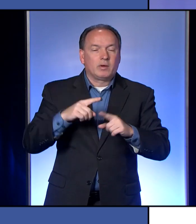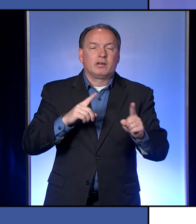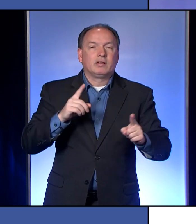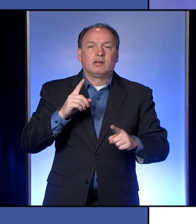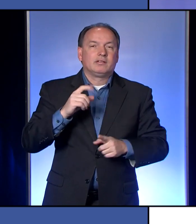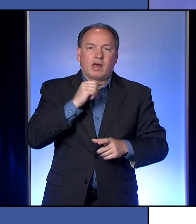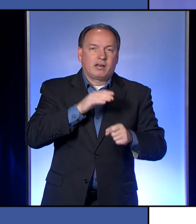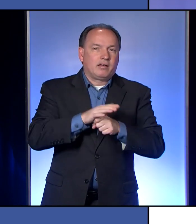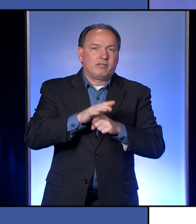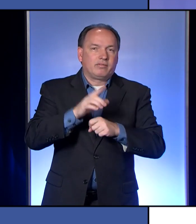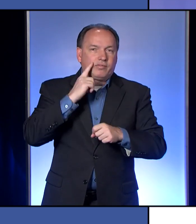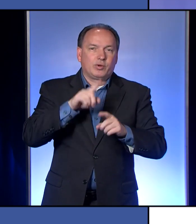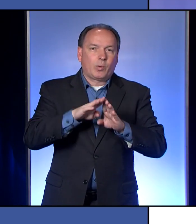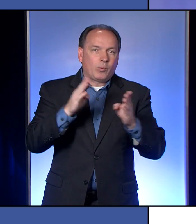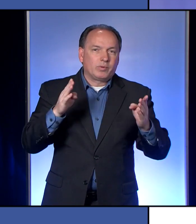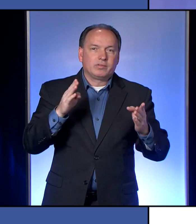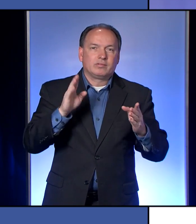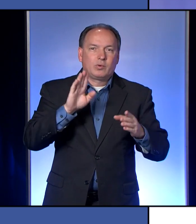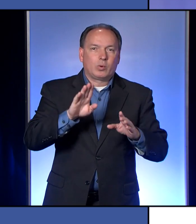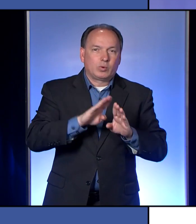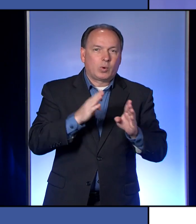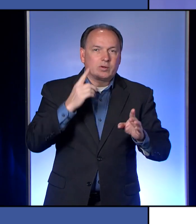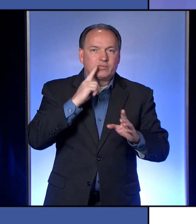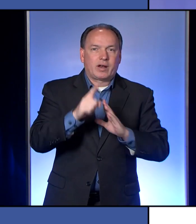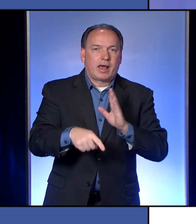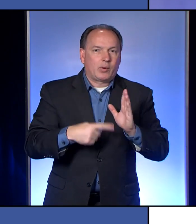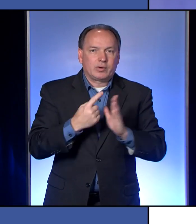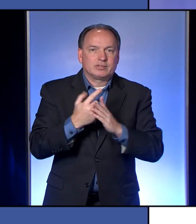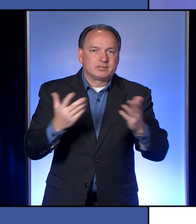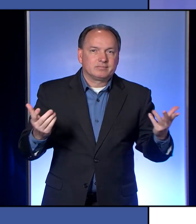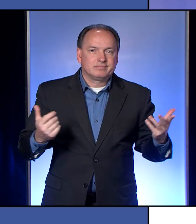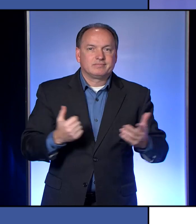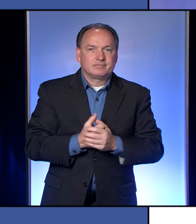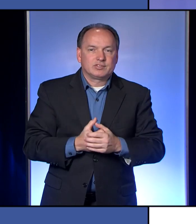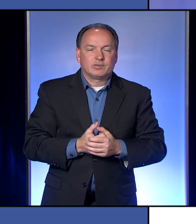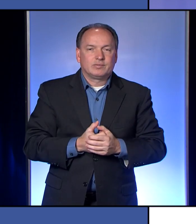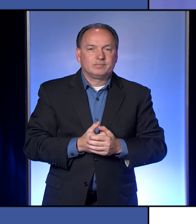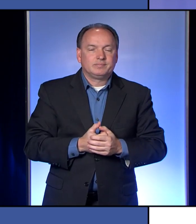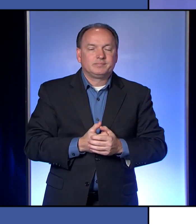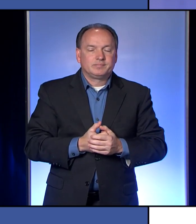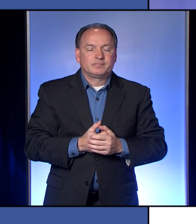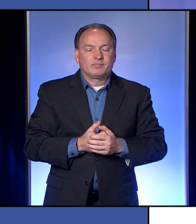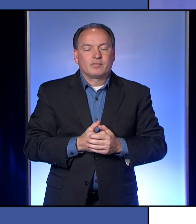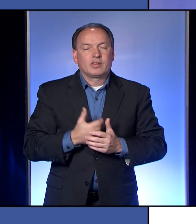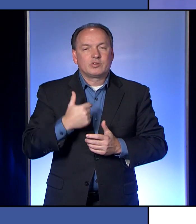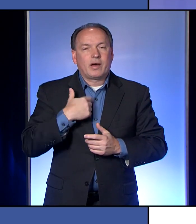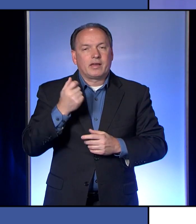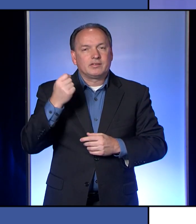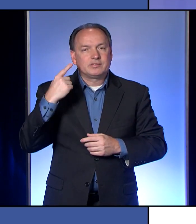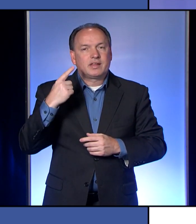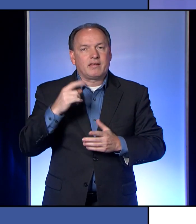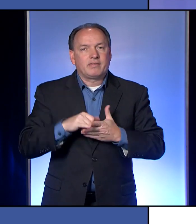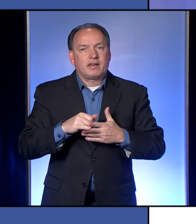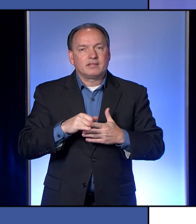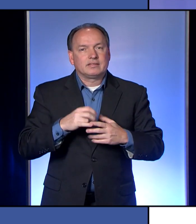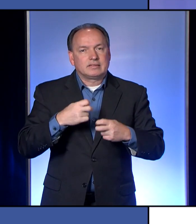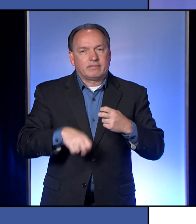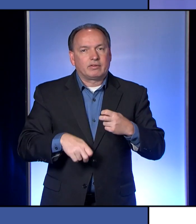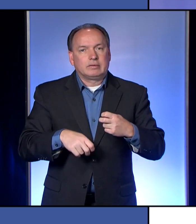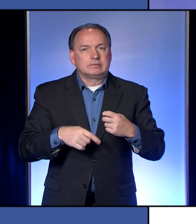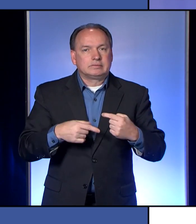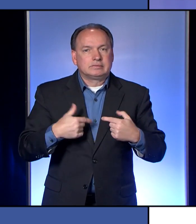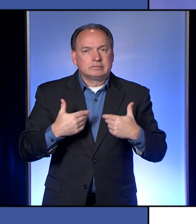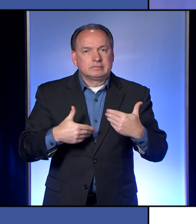for even hours. It's just not a big part of your business. And so I understand how difficult that is.